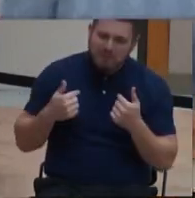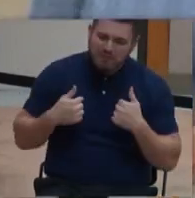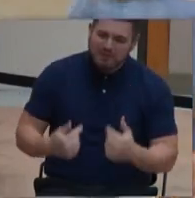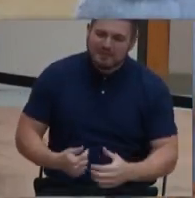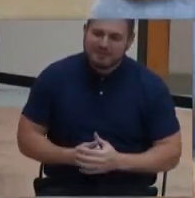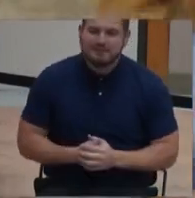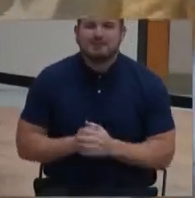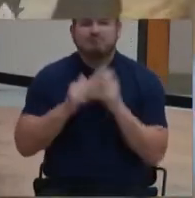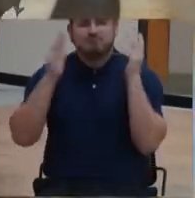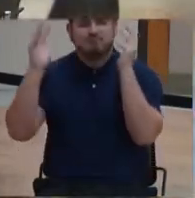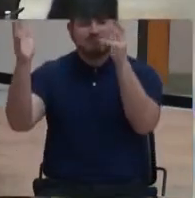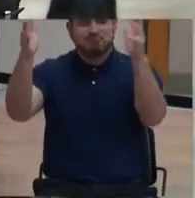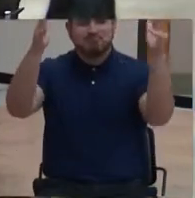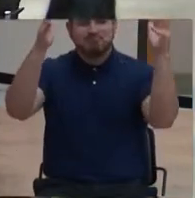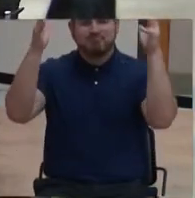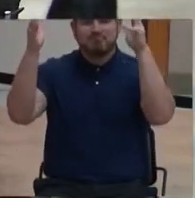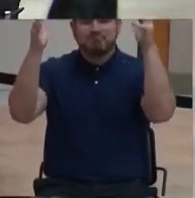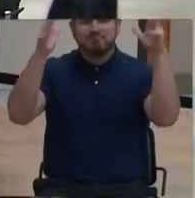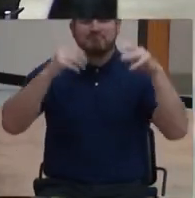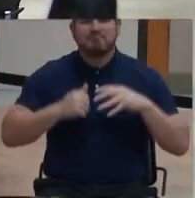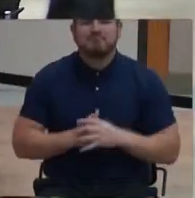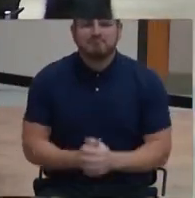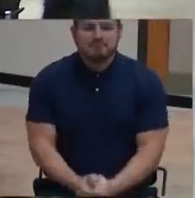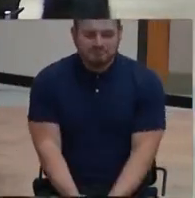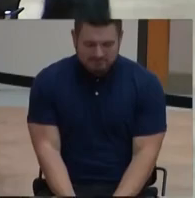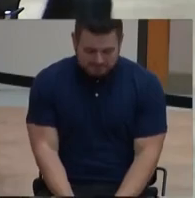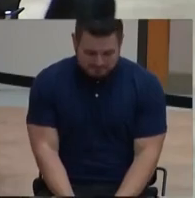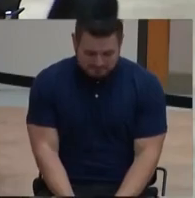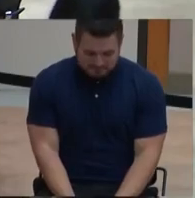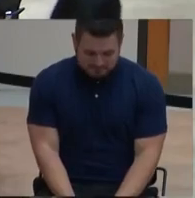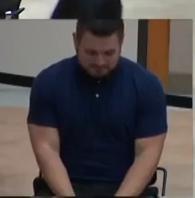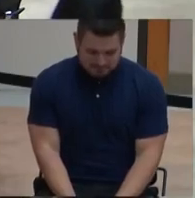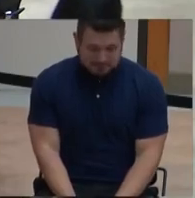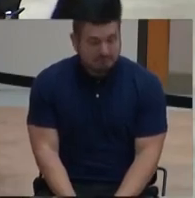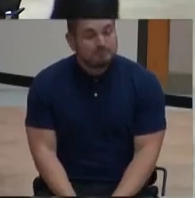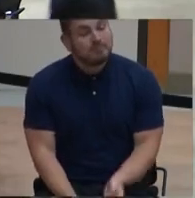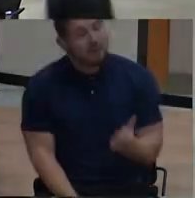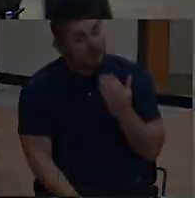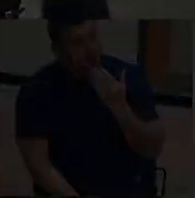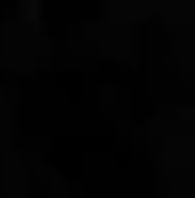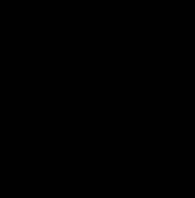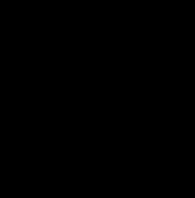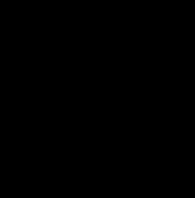Thank you very much.